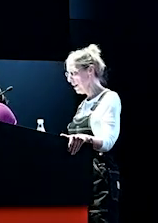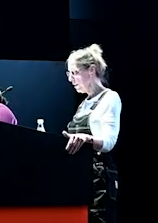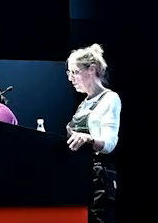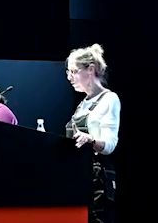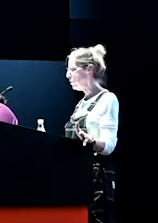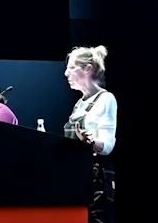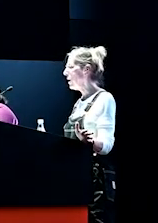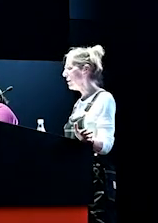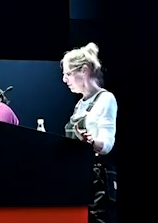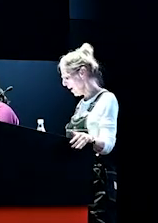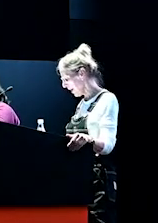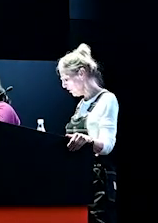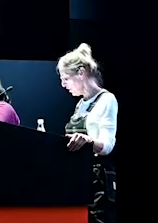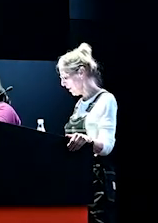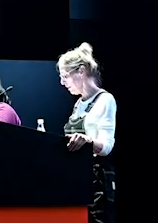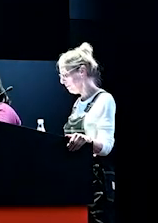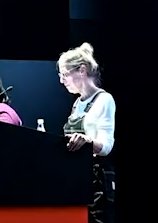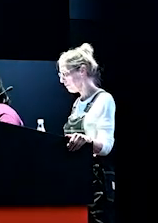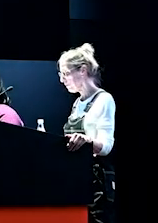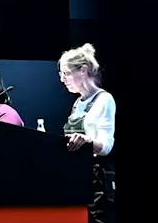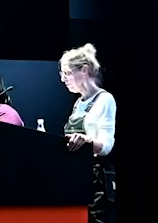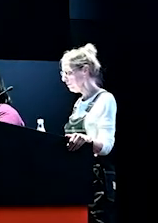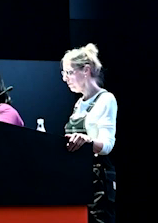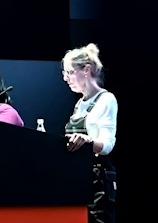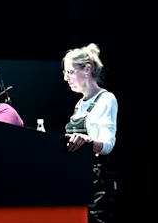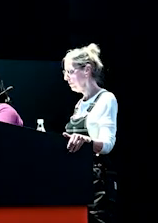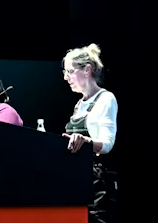for consumer products packaging.